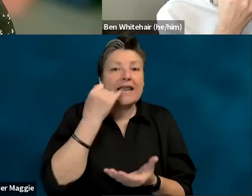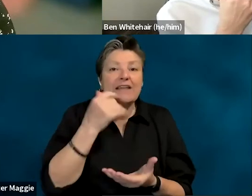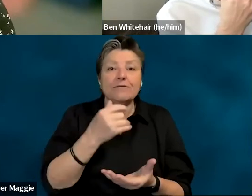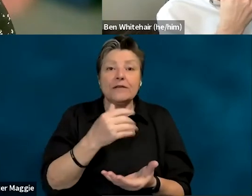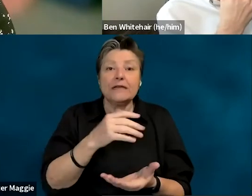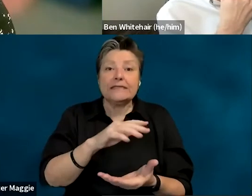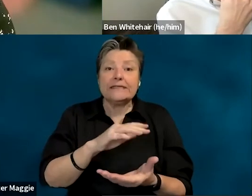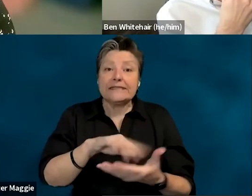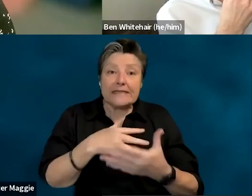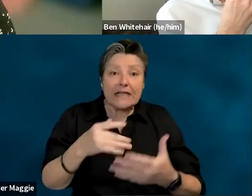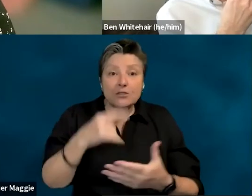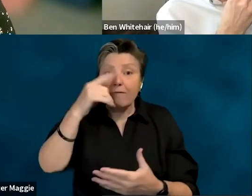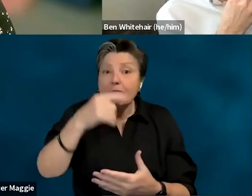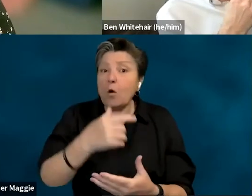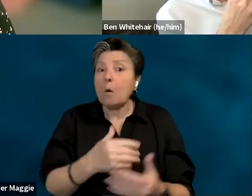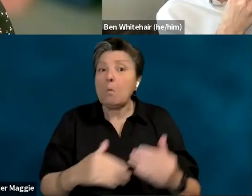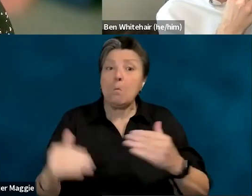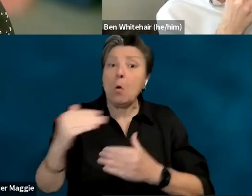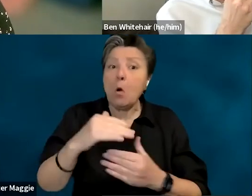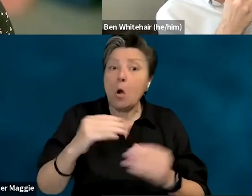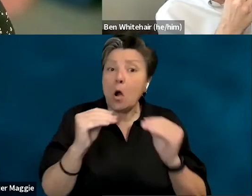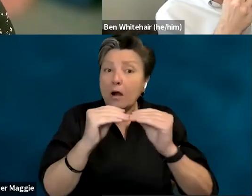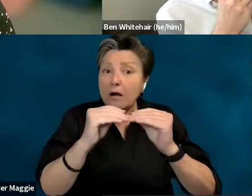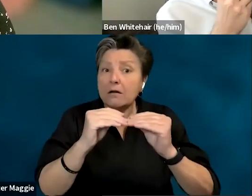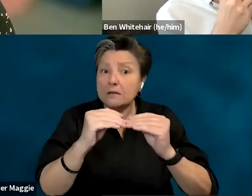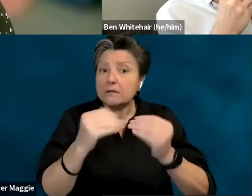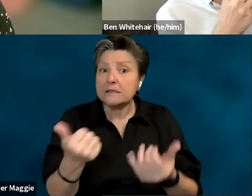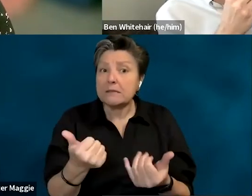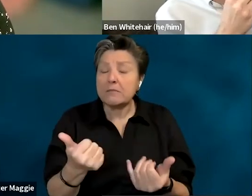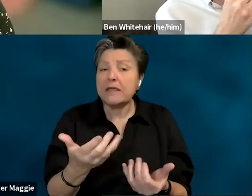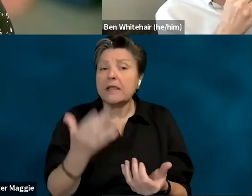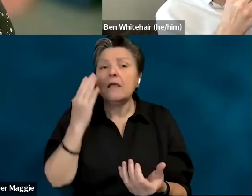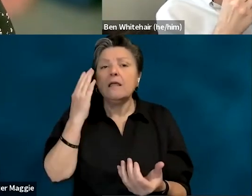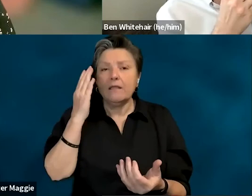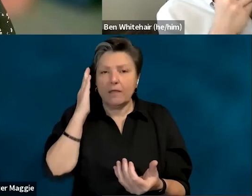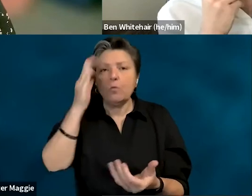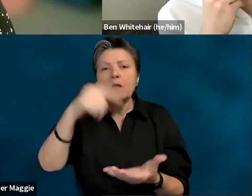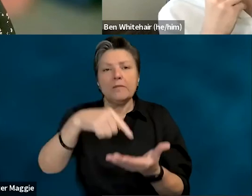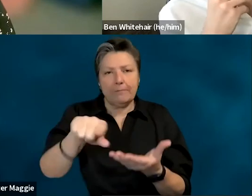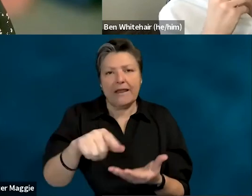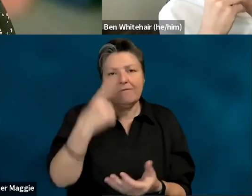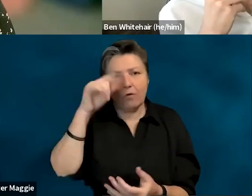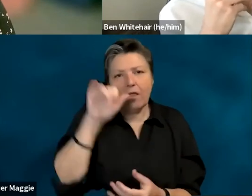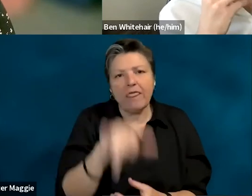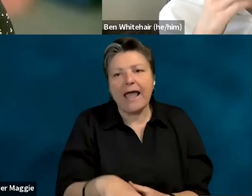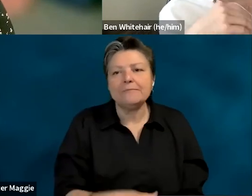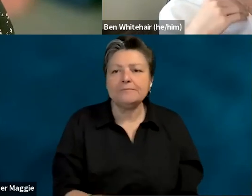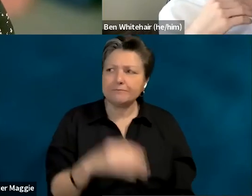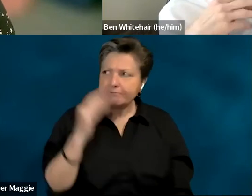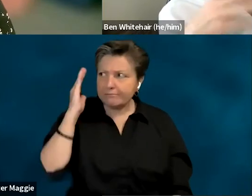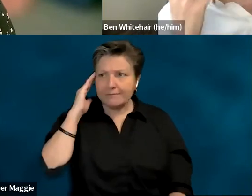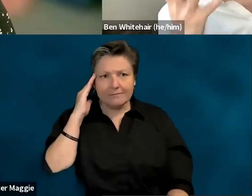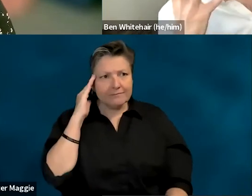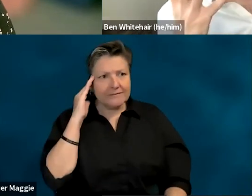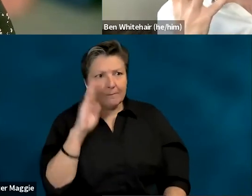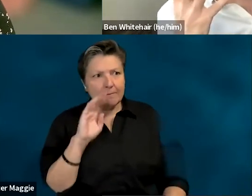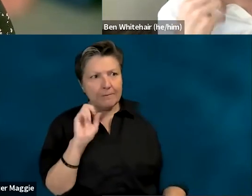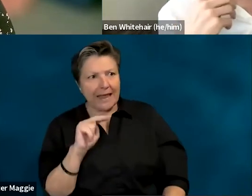Got it. I think that's really helpful. You know, I know plenty of performers and friends who